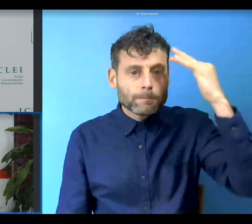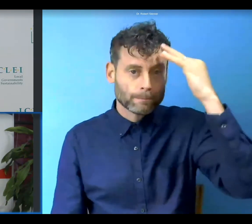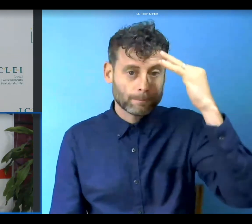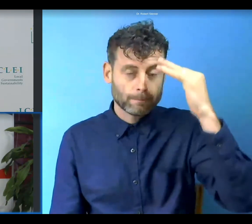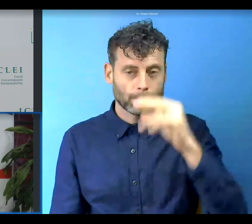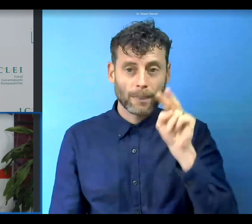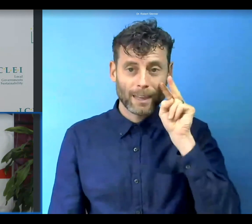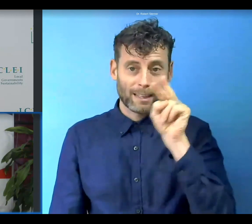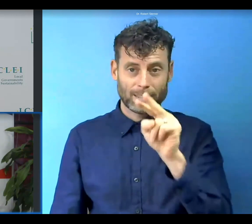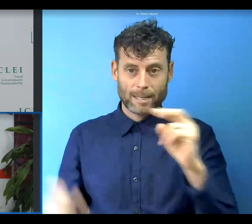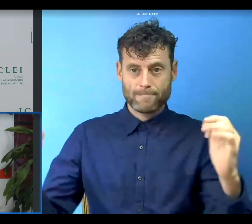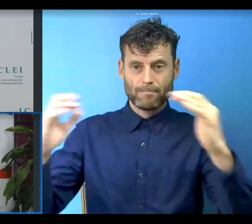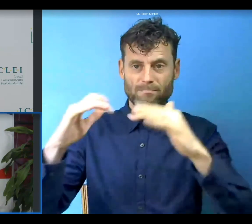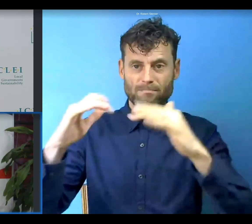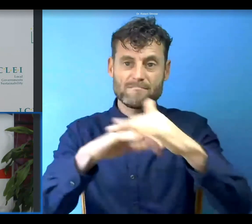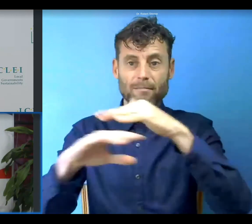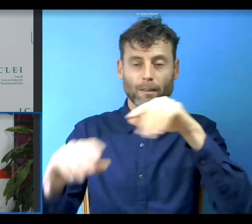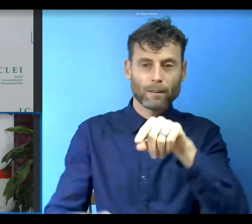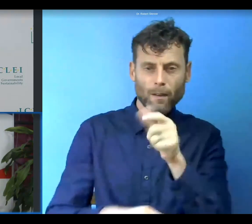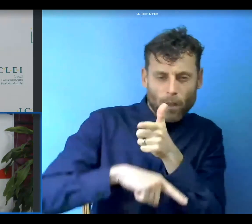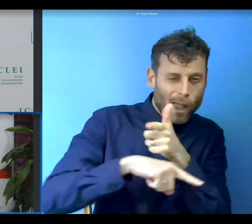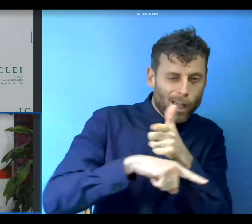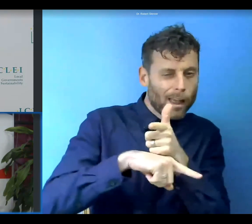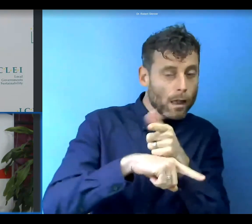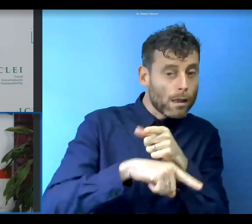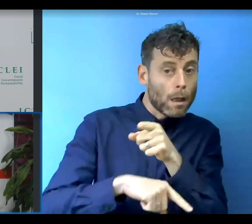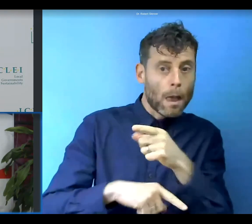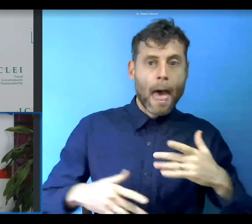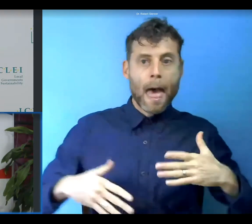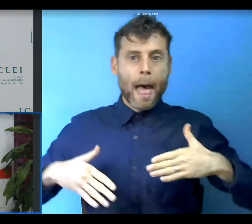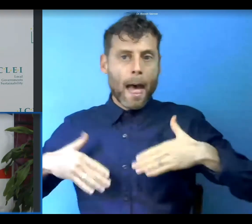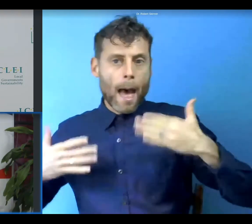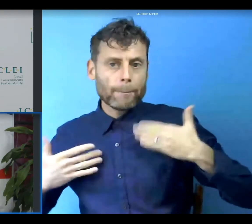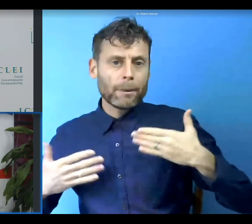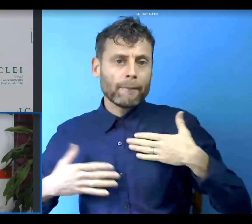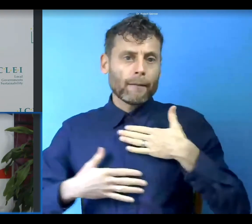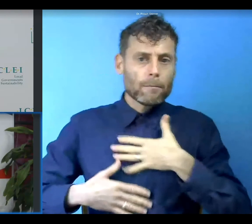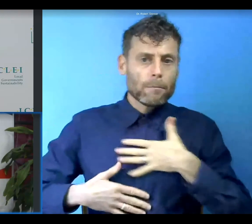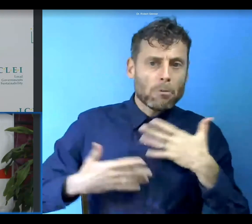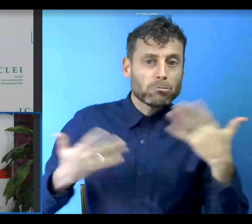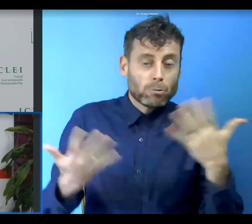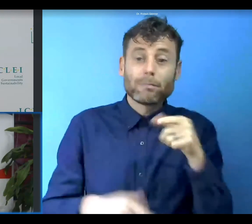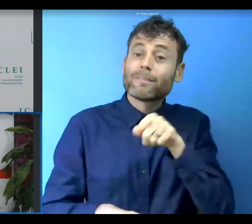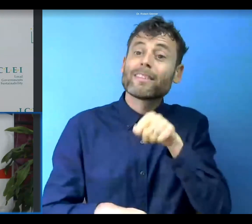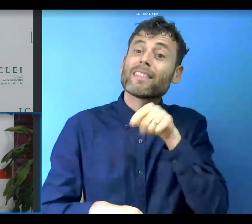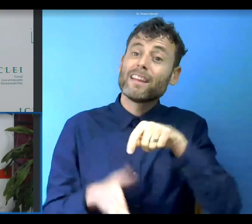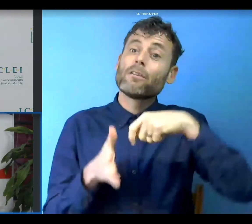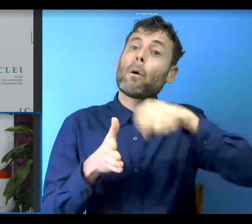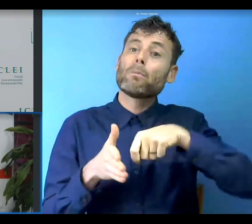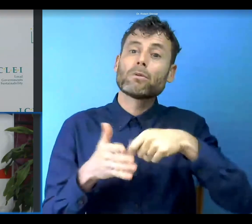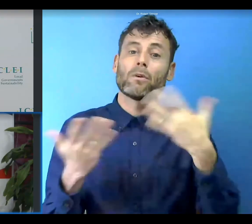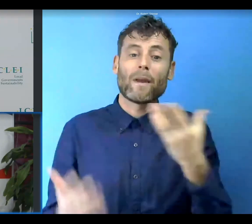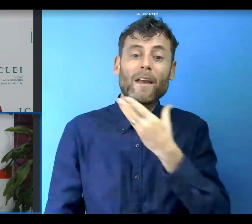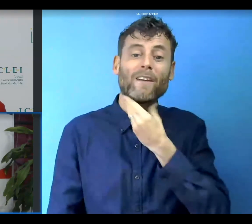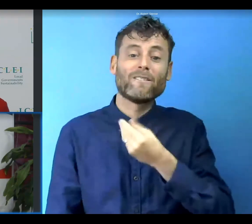of Vilnius. So doesn't that sound peculiar? But Cristina, I'm sure that other